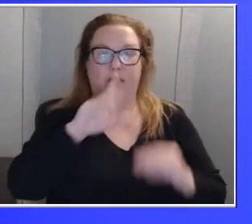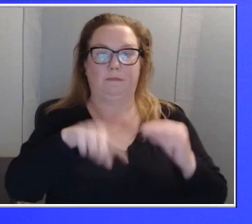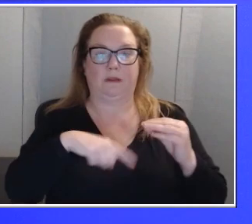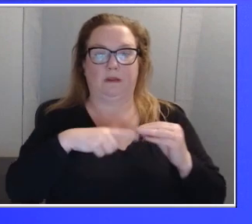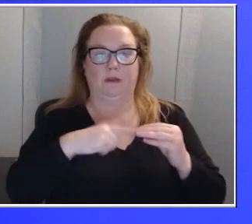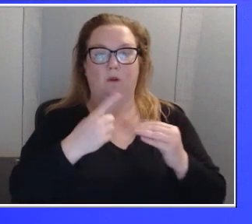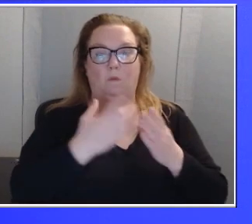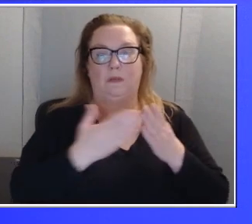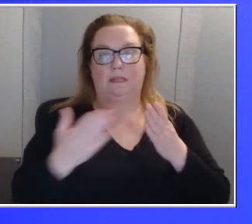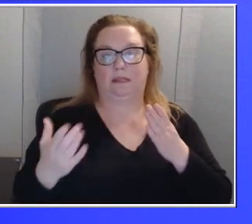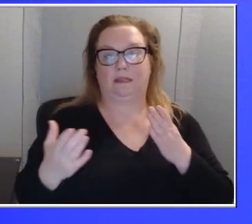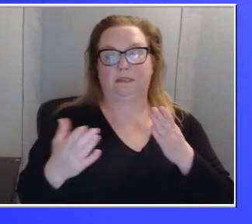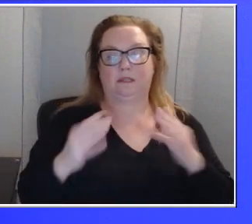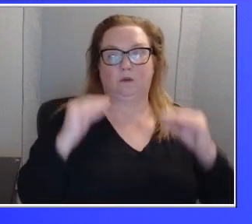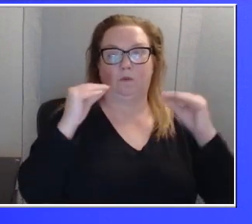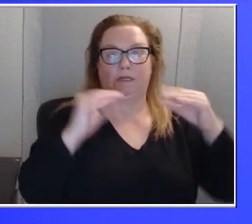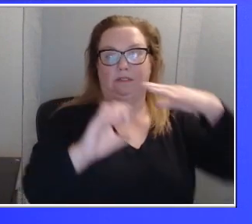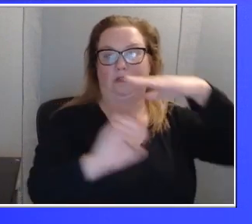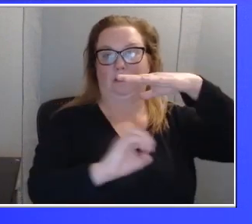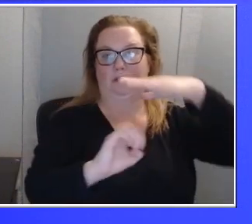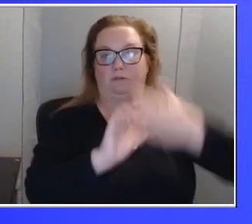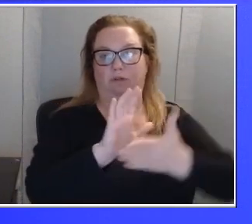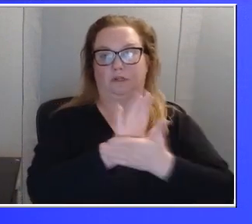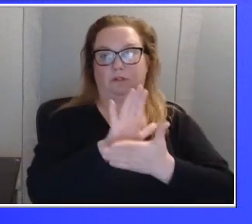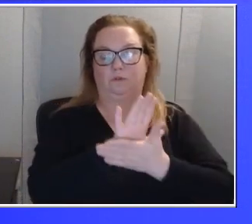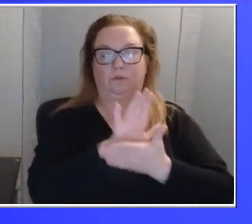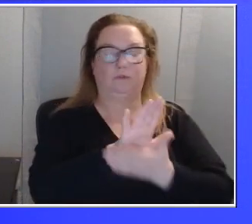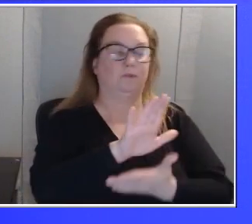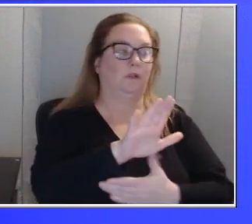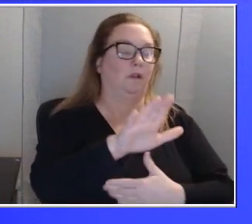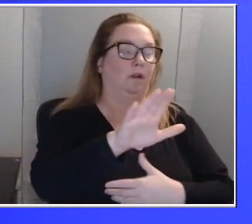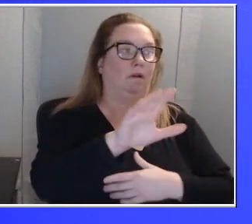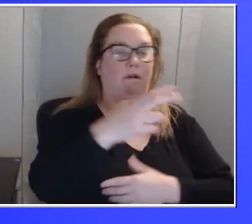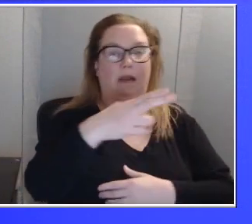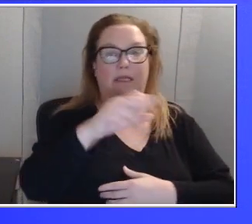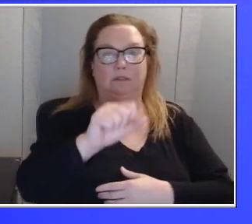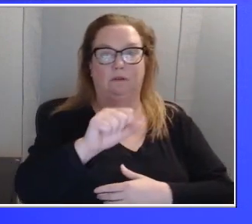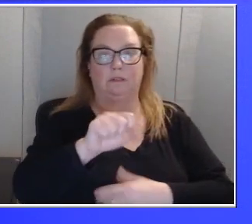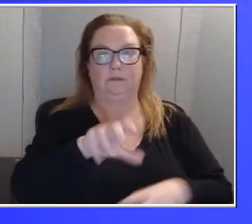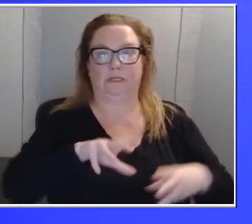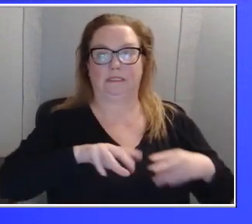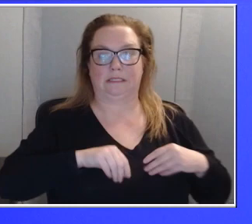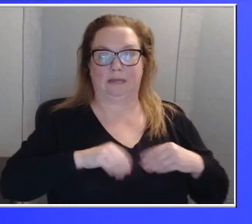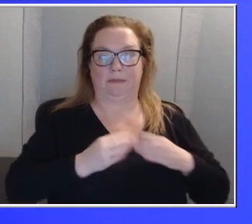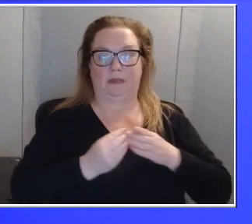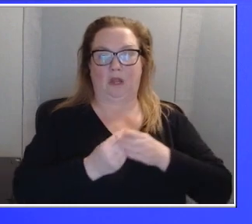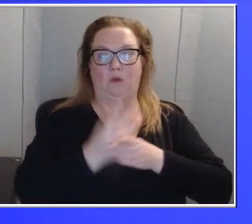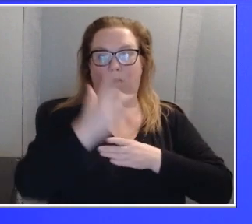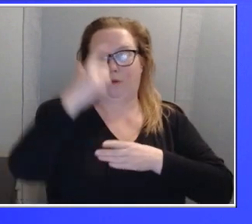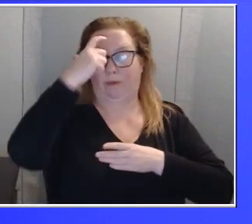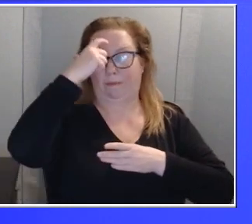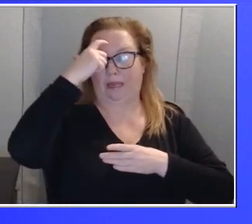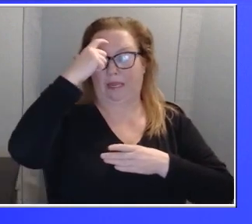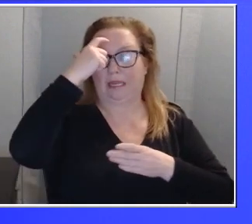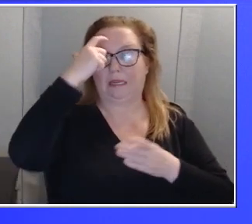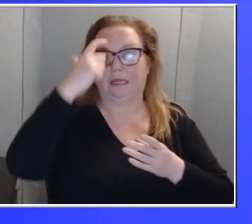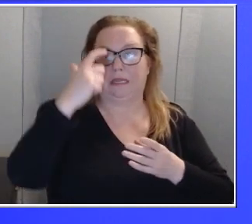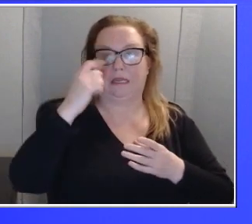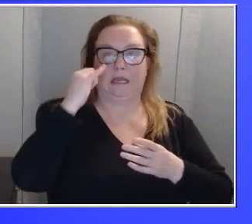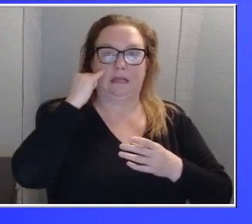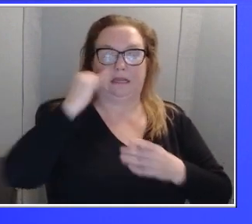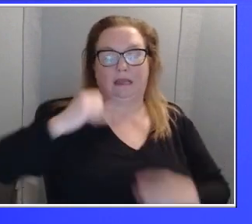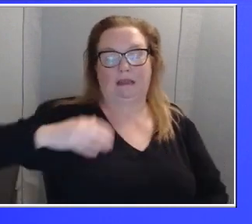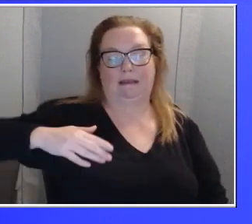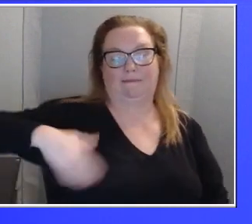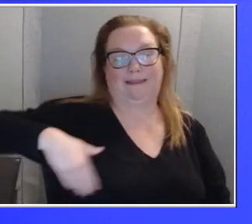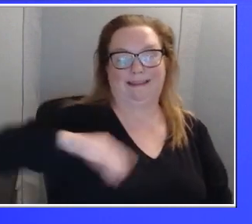that we teach our elementary students to, our high school students to do, is embrace this idea of a growth mindset, and that's idea of yet. Like,